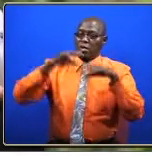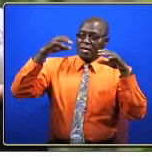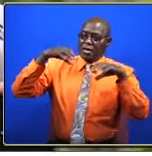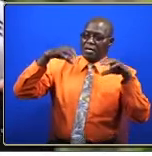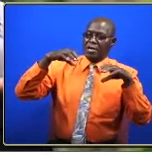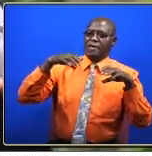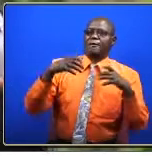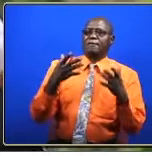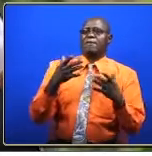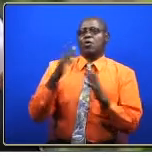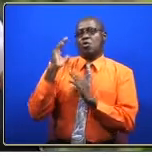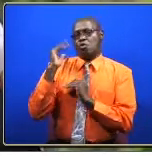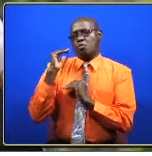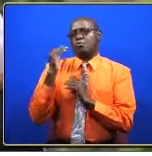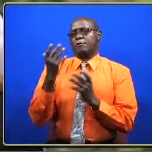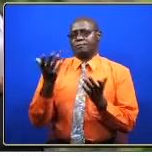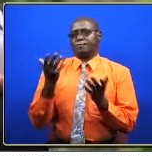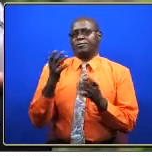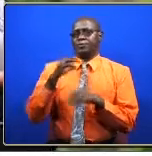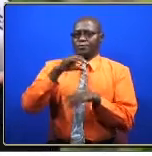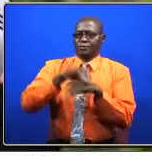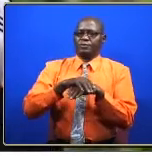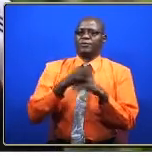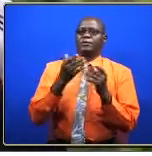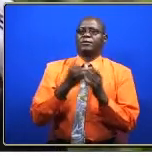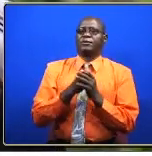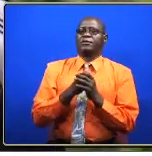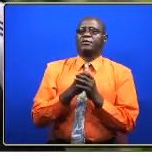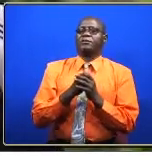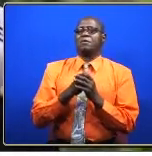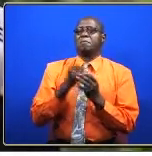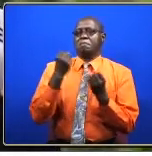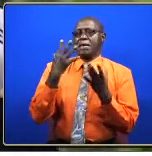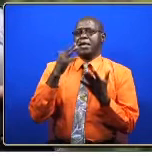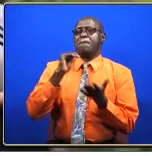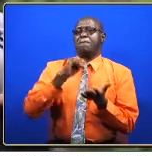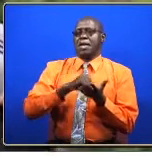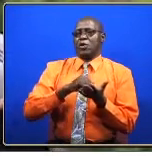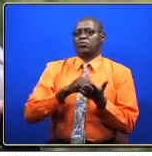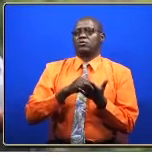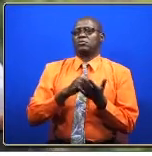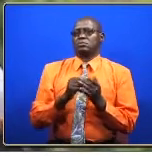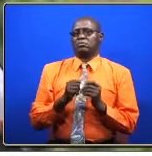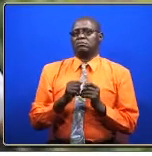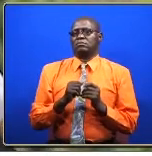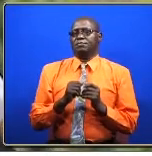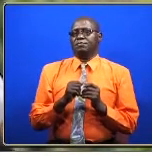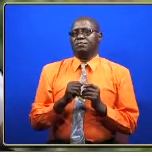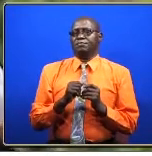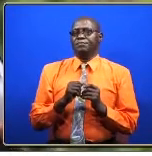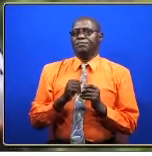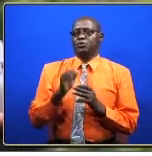them, we're hoping to get at least, you know, so many millions of trees. And the nice thing with this is being able to do them year